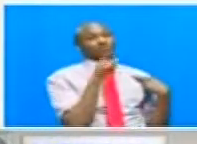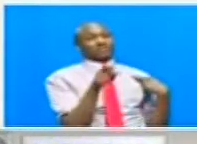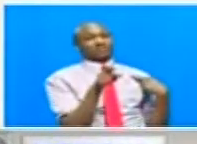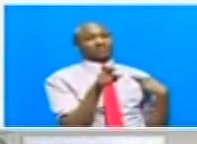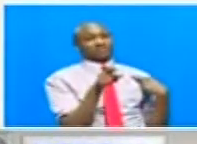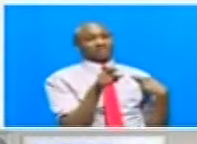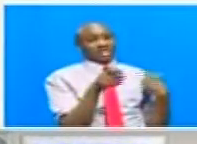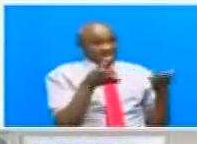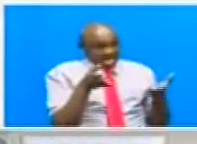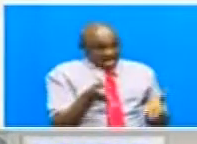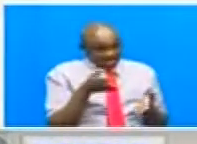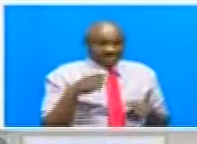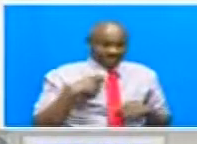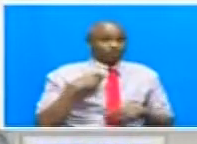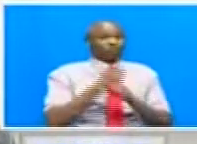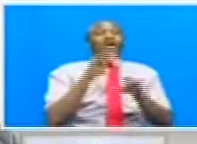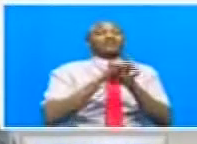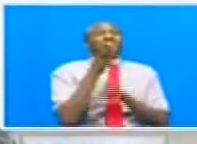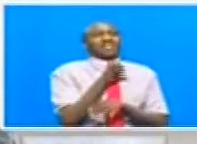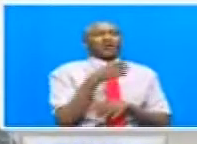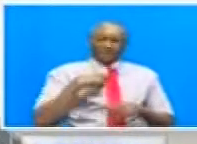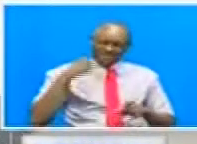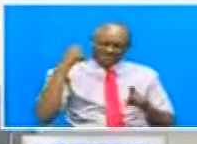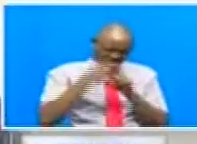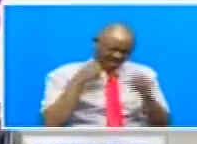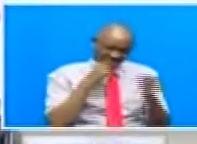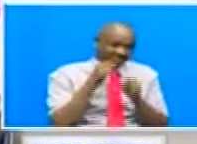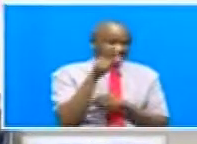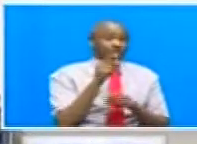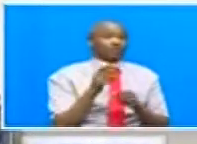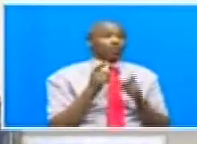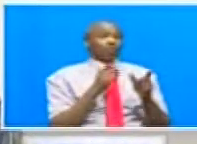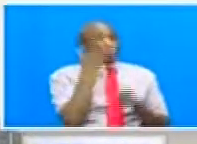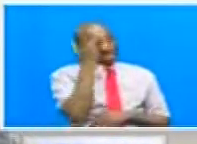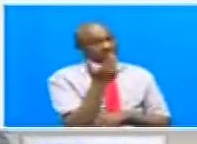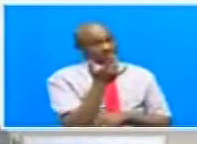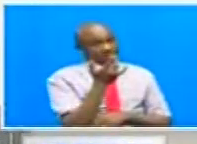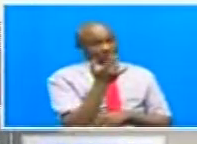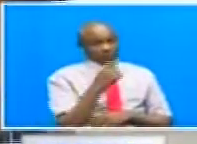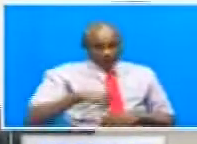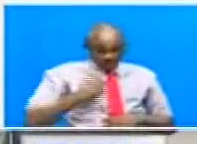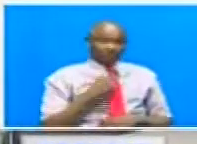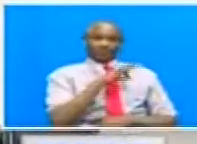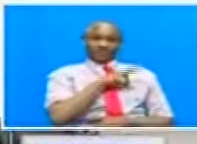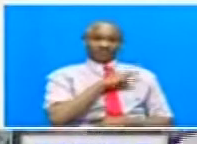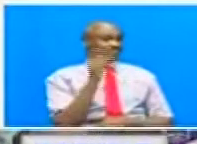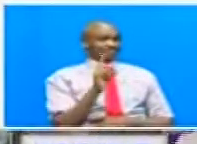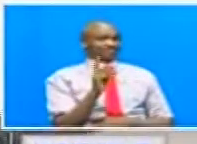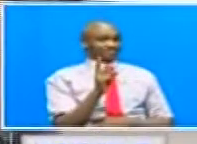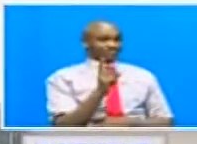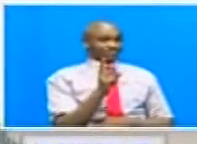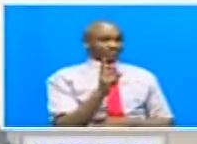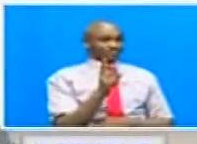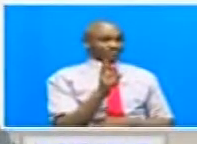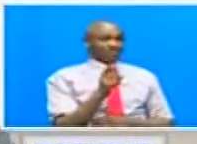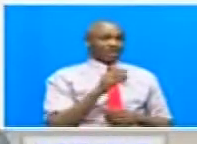like a lone ranger in this matter, we are fighting that war not for ourselves, but on behalf of the county governments,